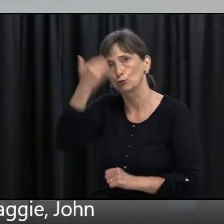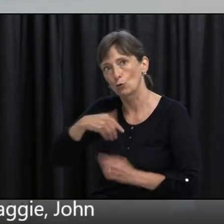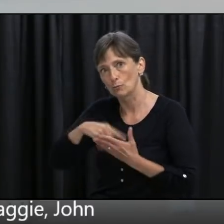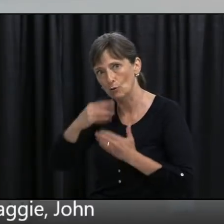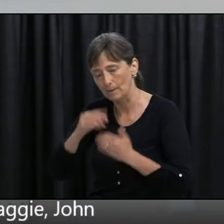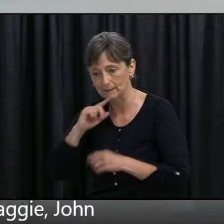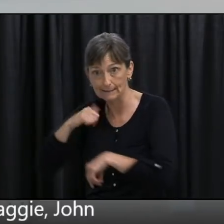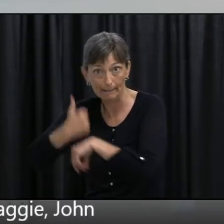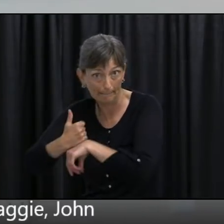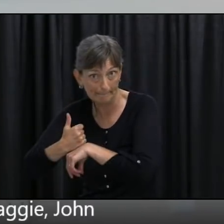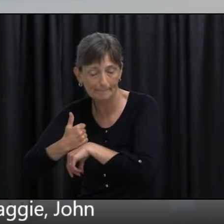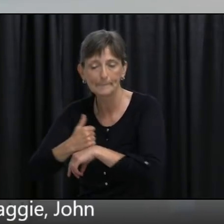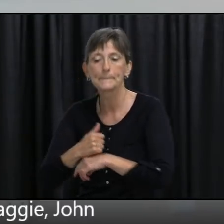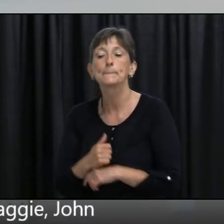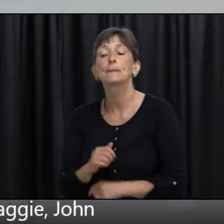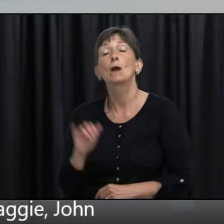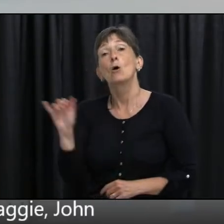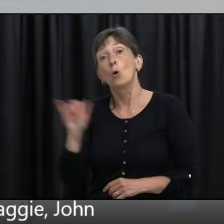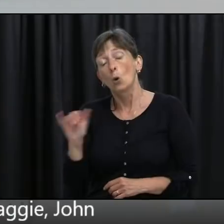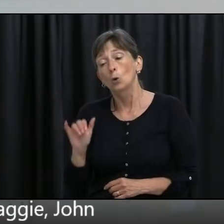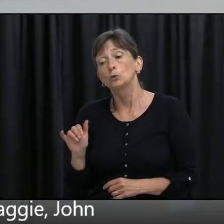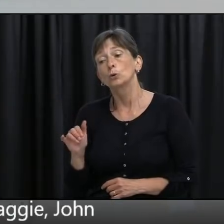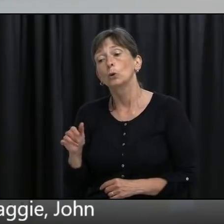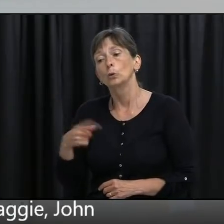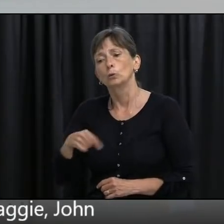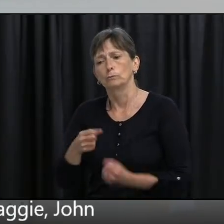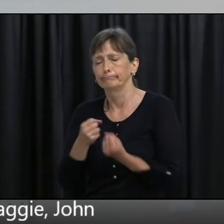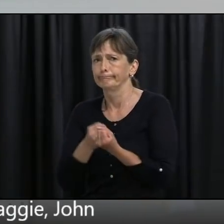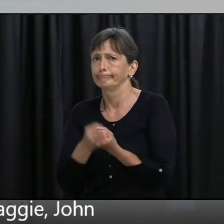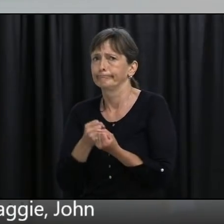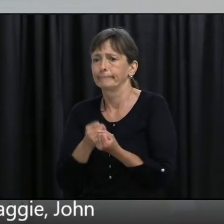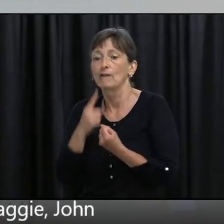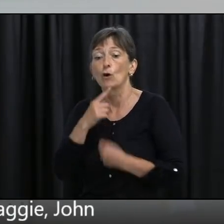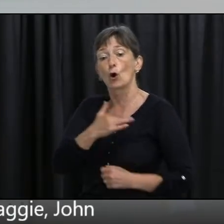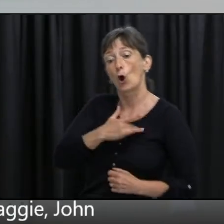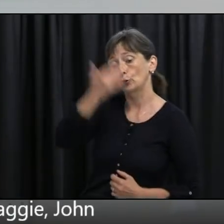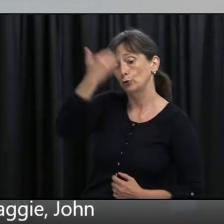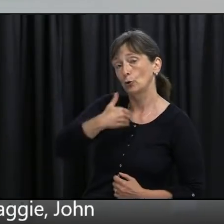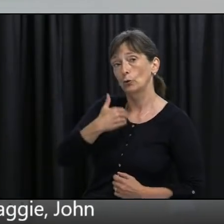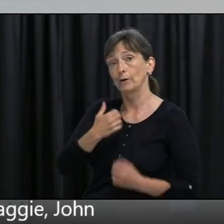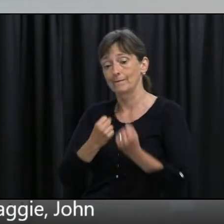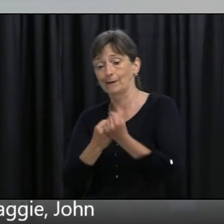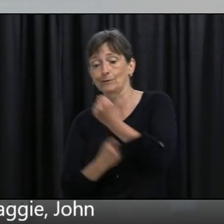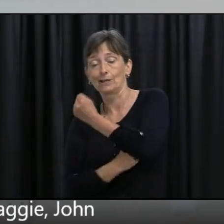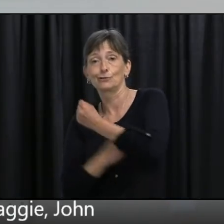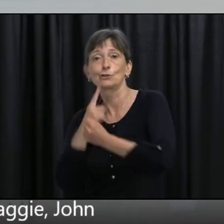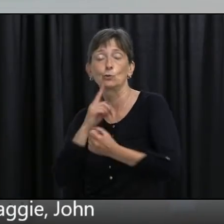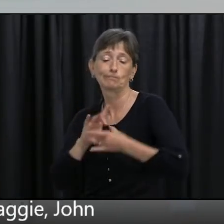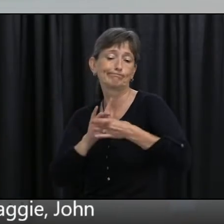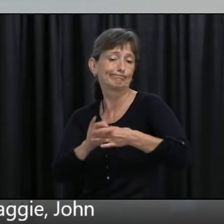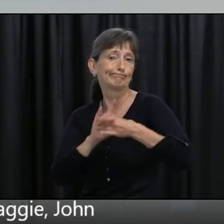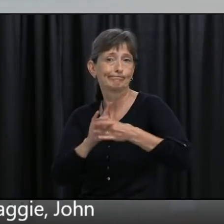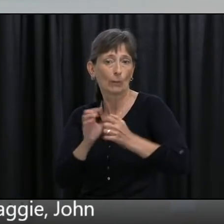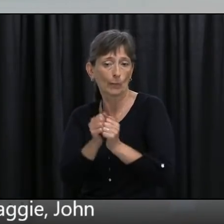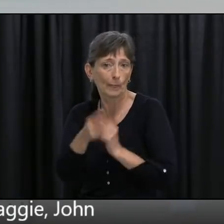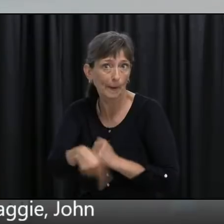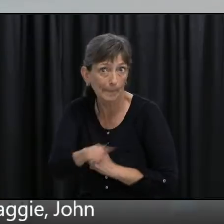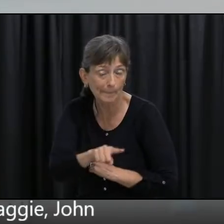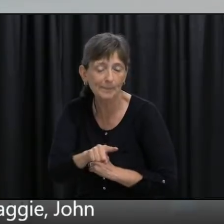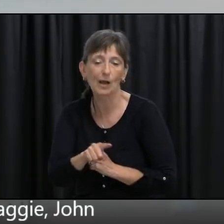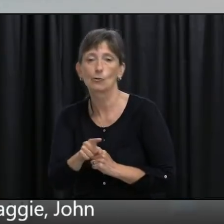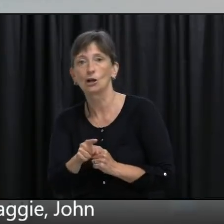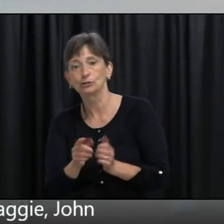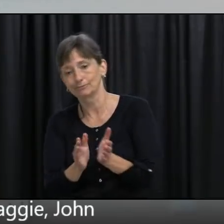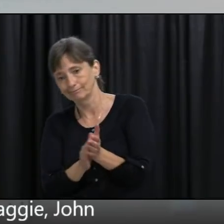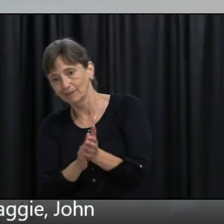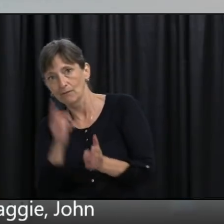also had considerable support and assistance with the Heart and Stroke Foundation, and I would like to give them a